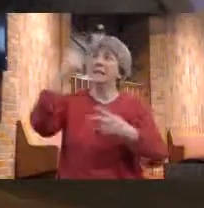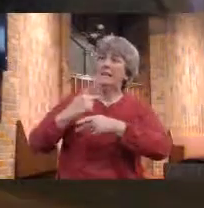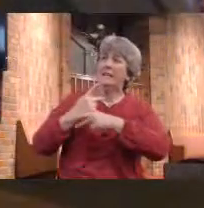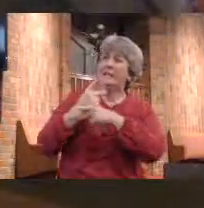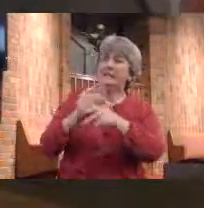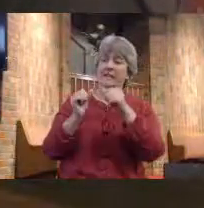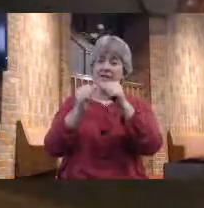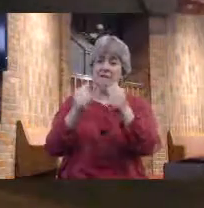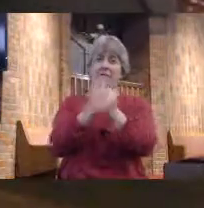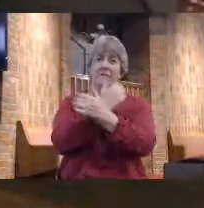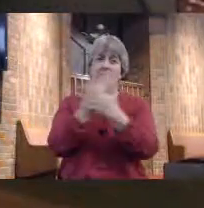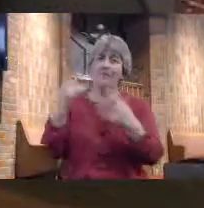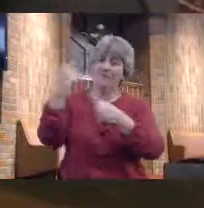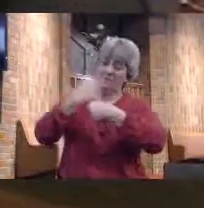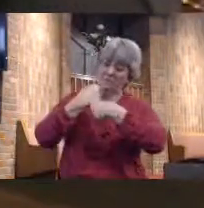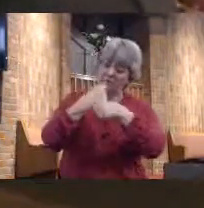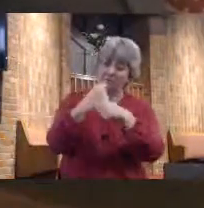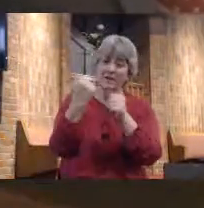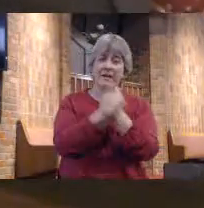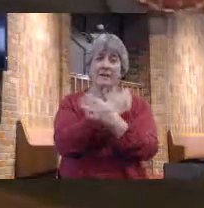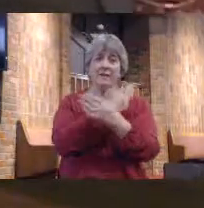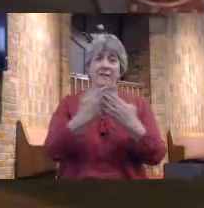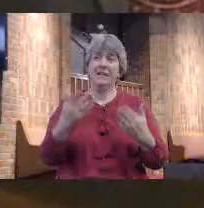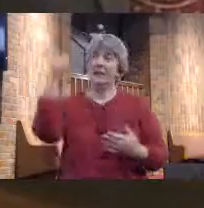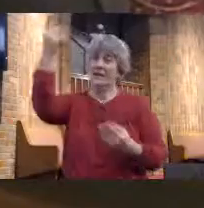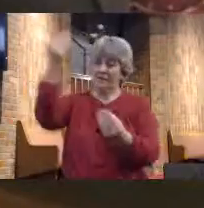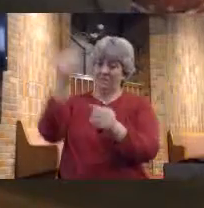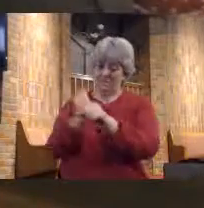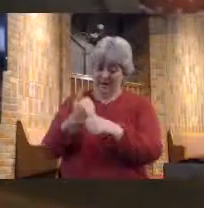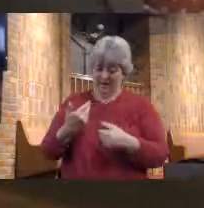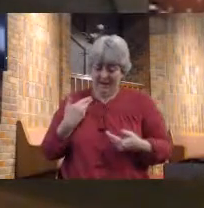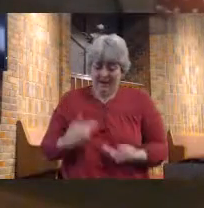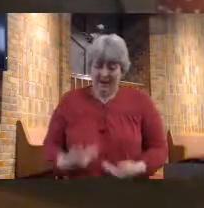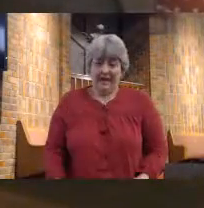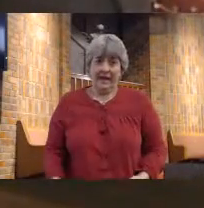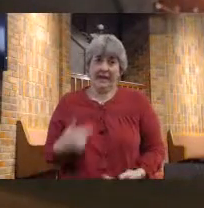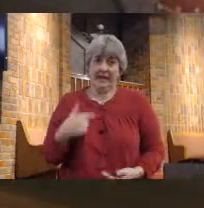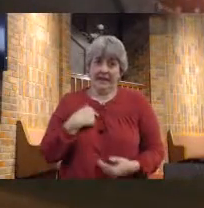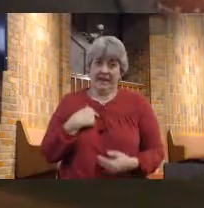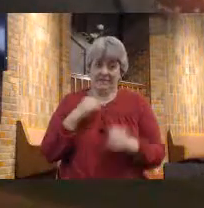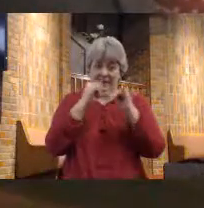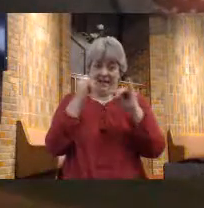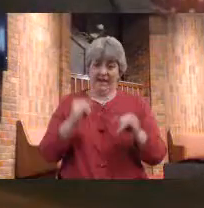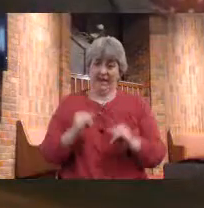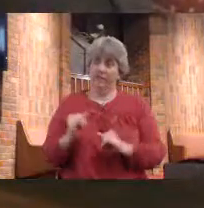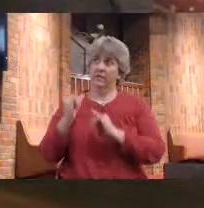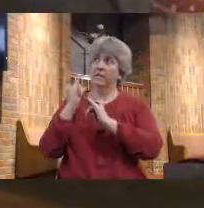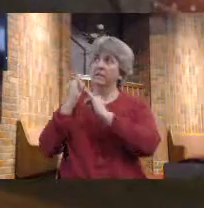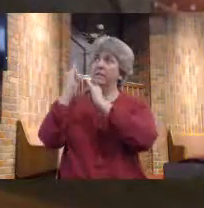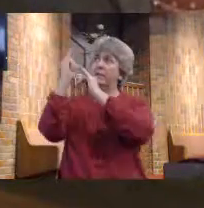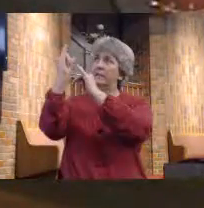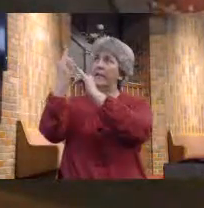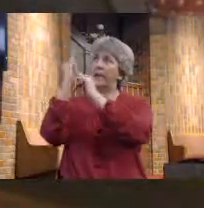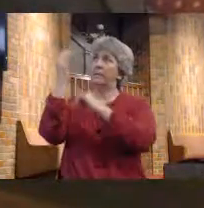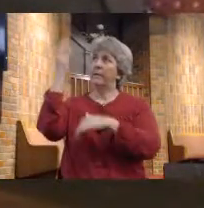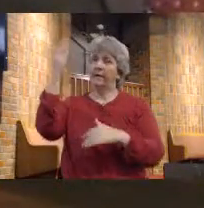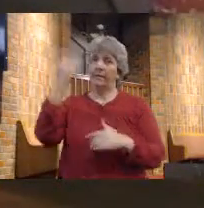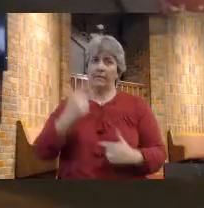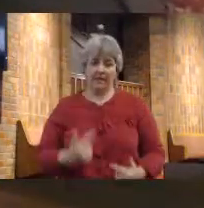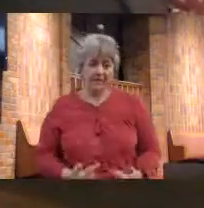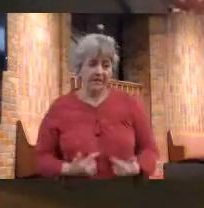by whom we have come to exist, and in whose image we exist as living,